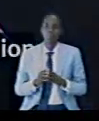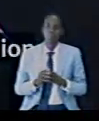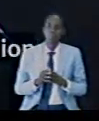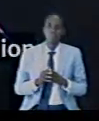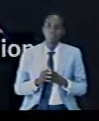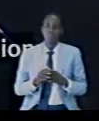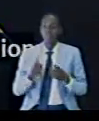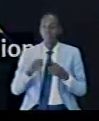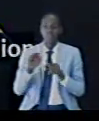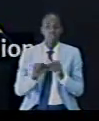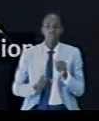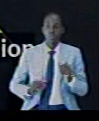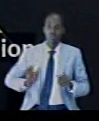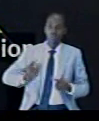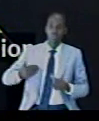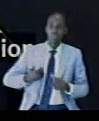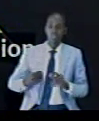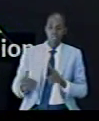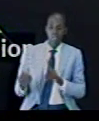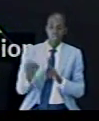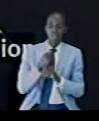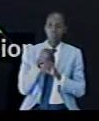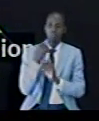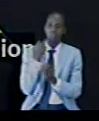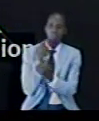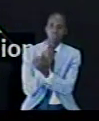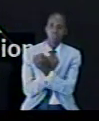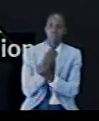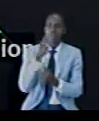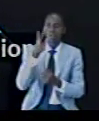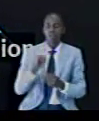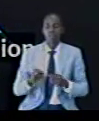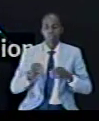to every soul held captive by